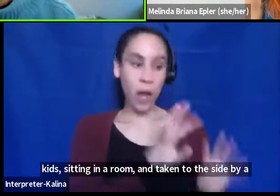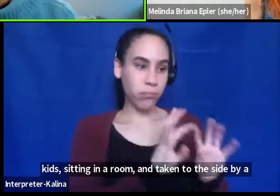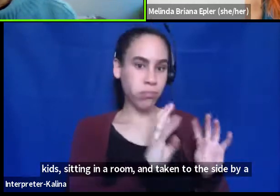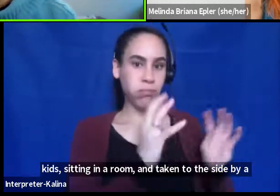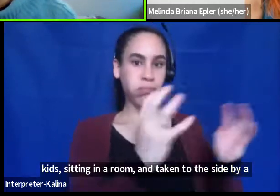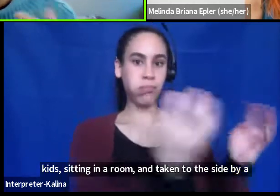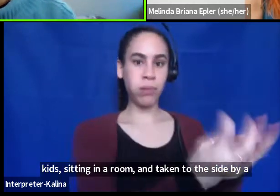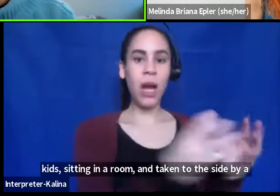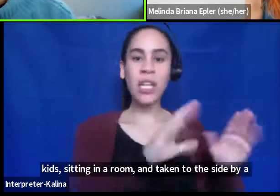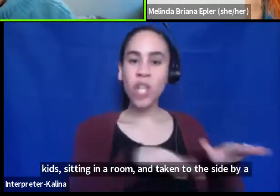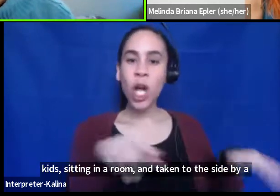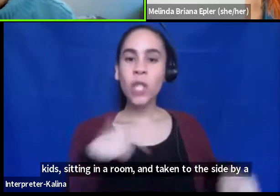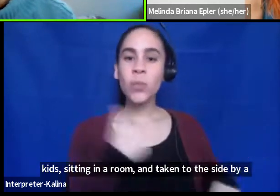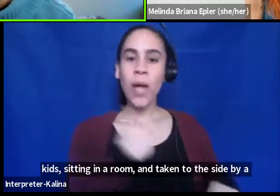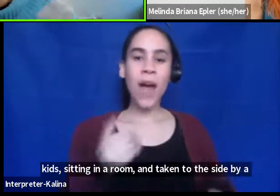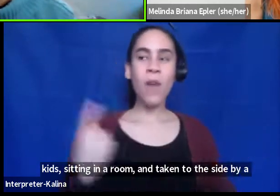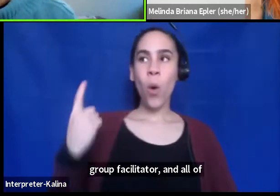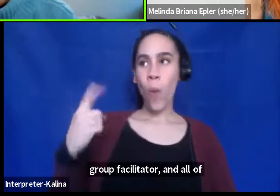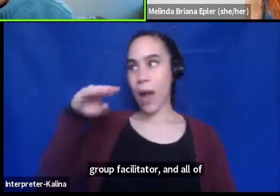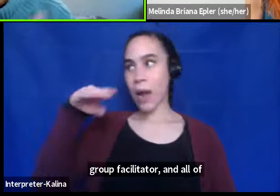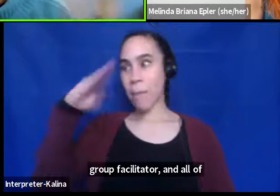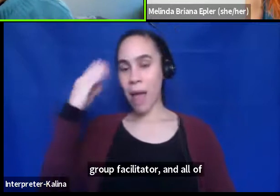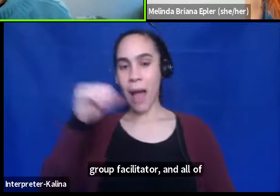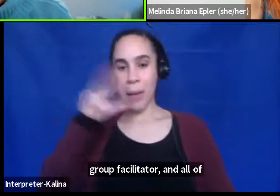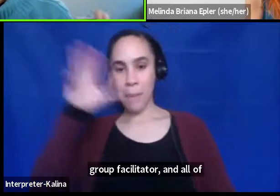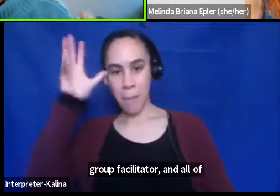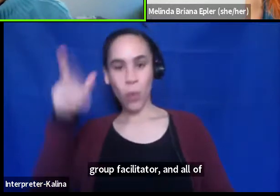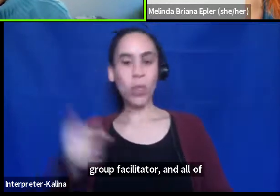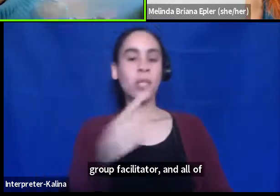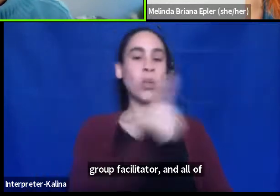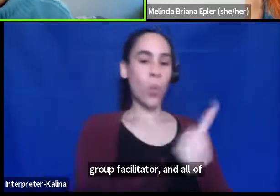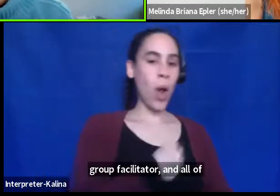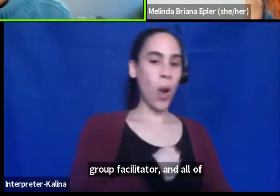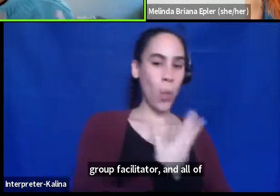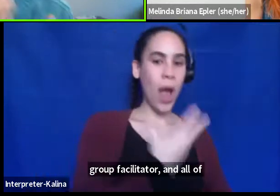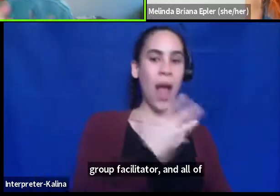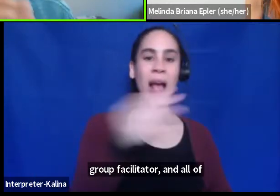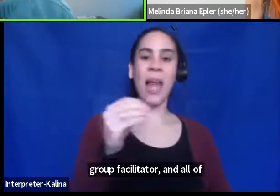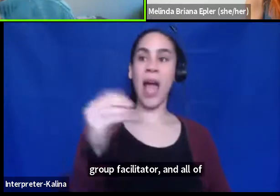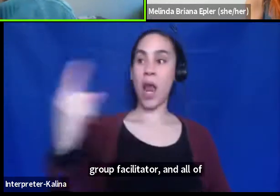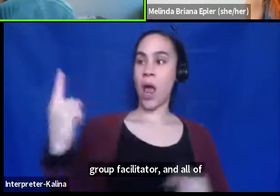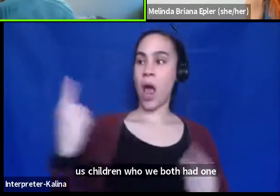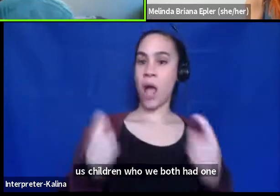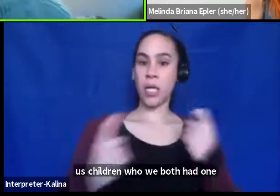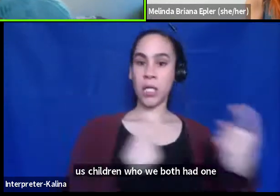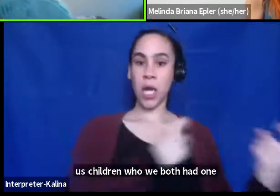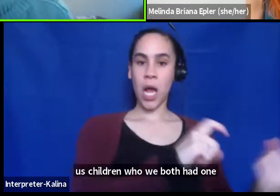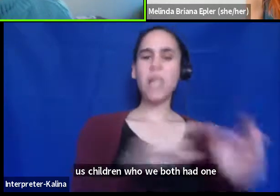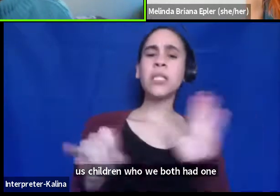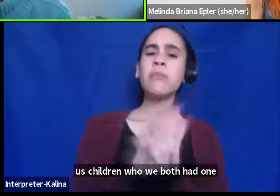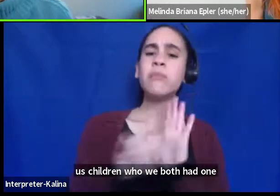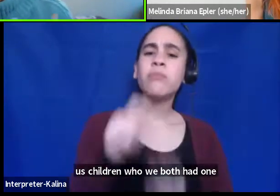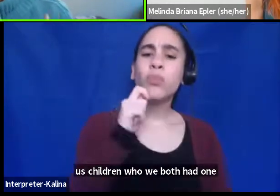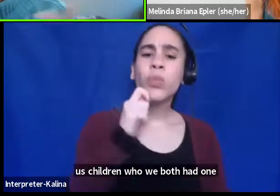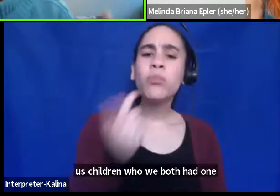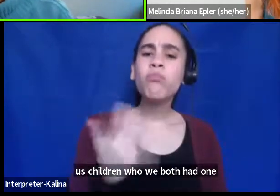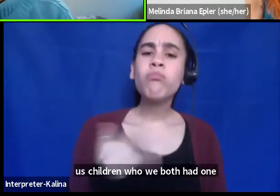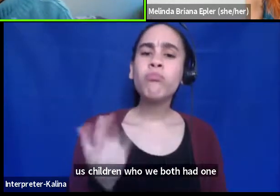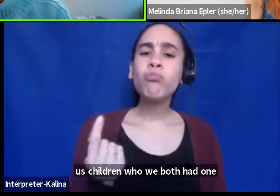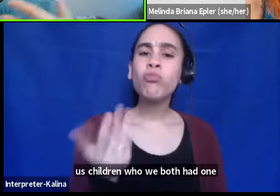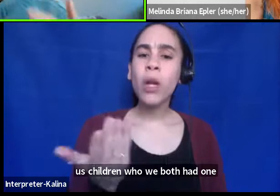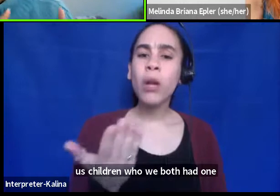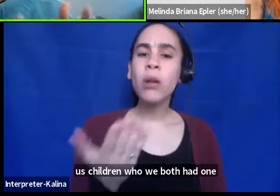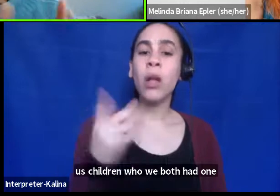both had one Black parent and one white parent, and we were asked to identify our race. And the facilitator went around the room and